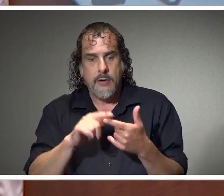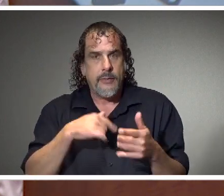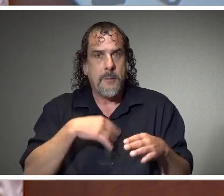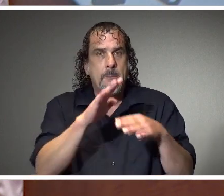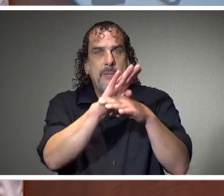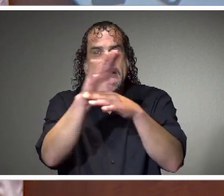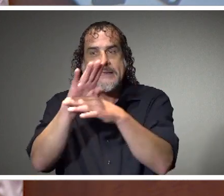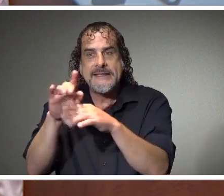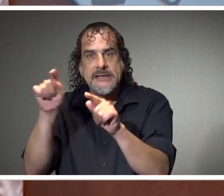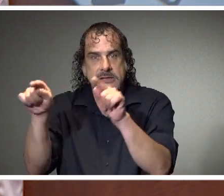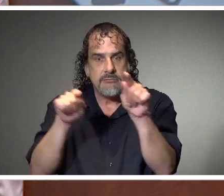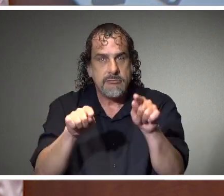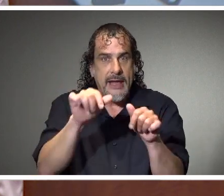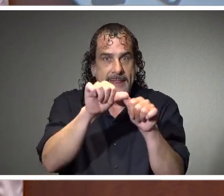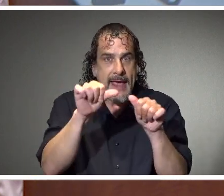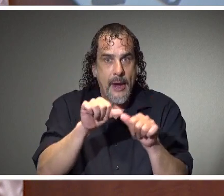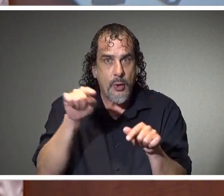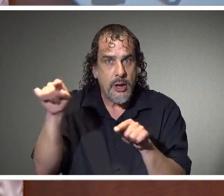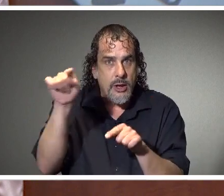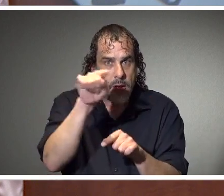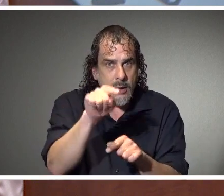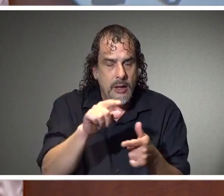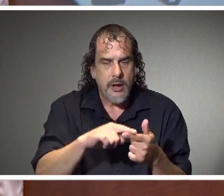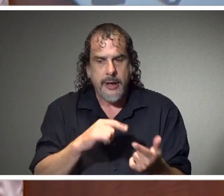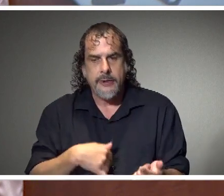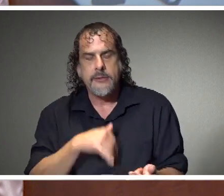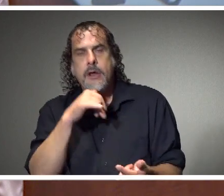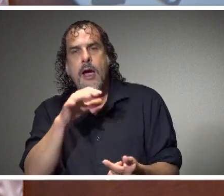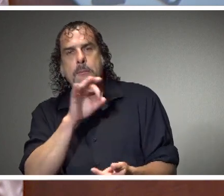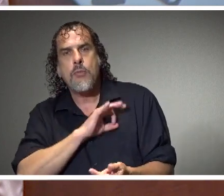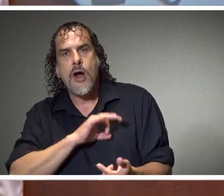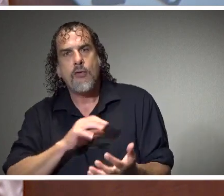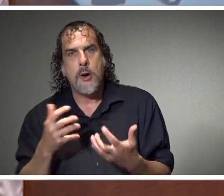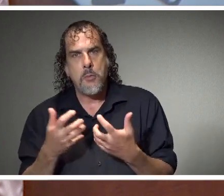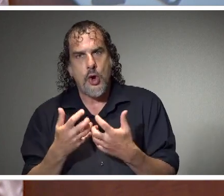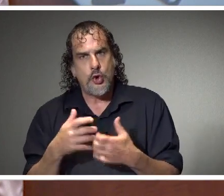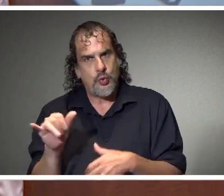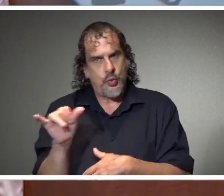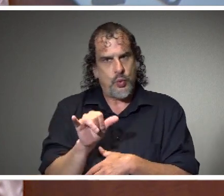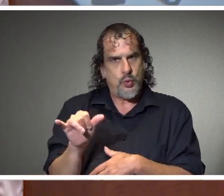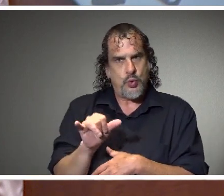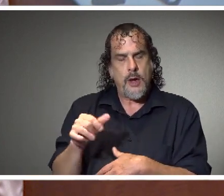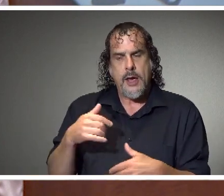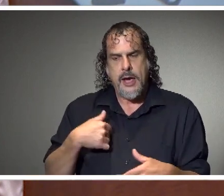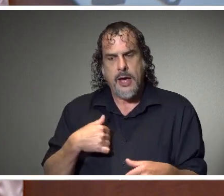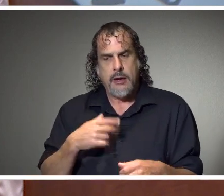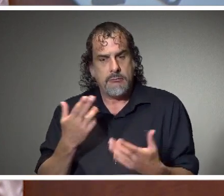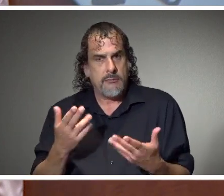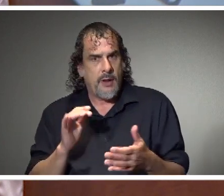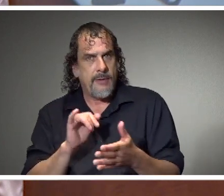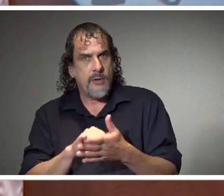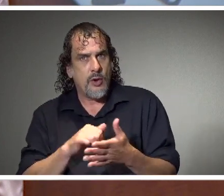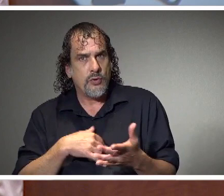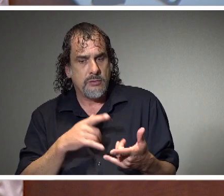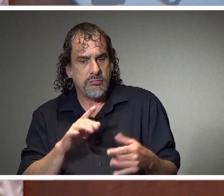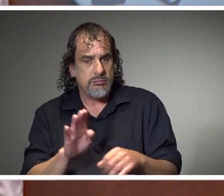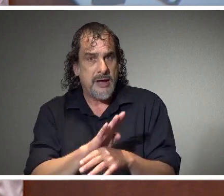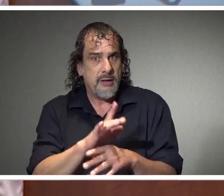areas and other local nonprofit partners. And of course, employers and businesses are critical.